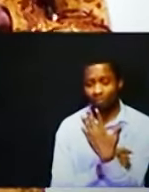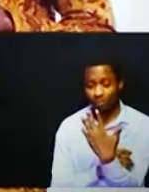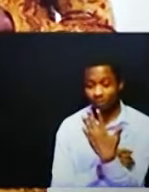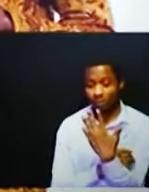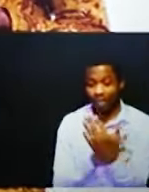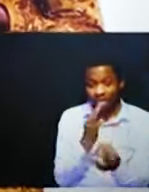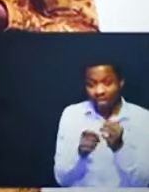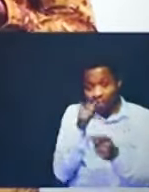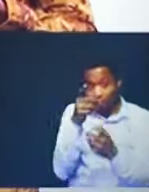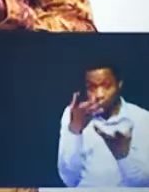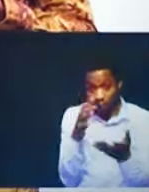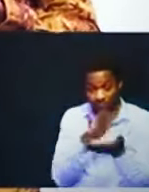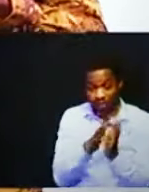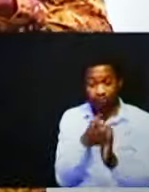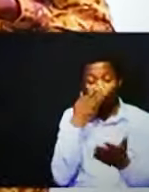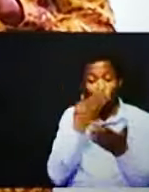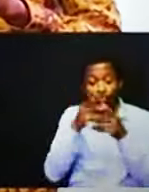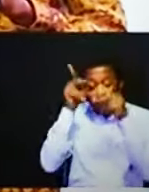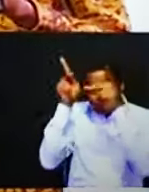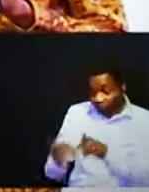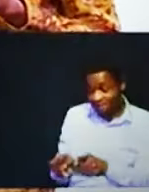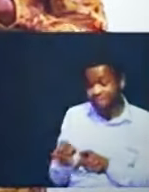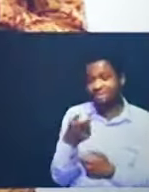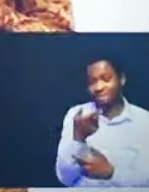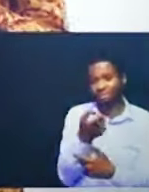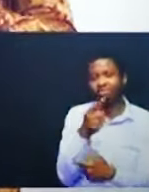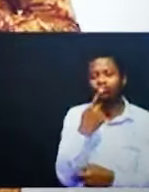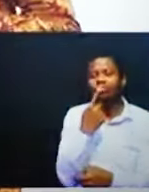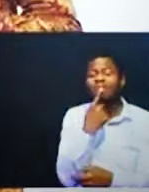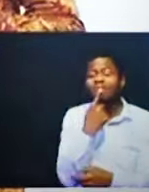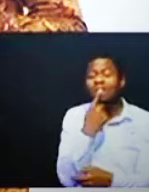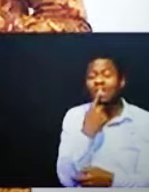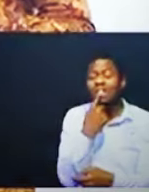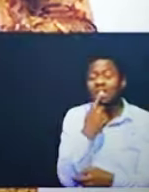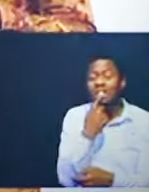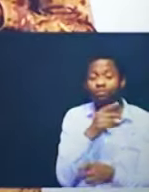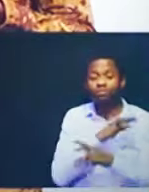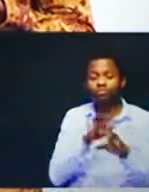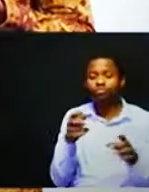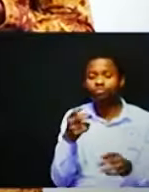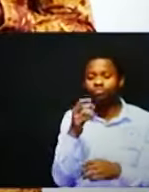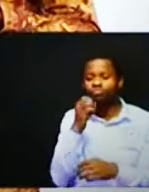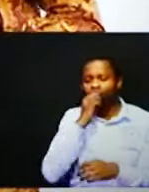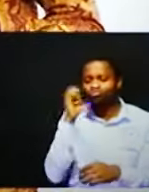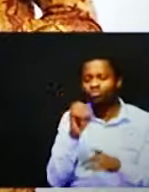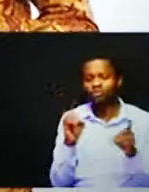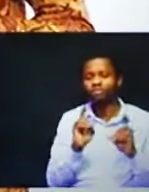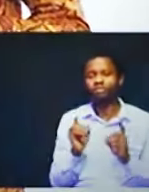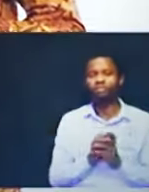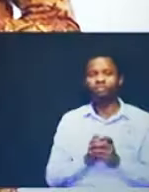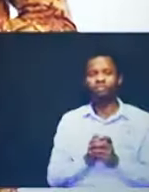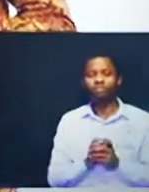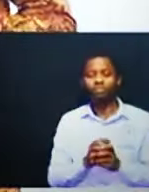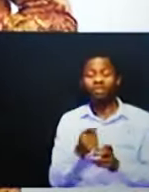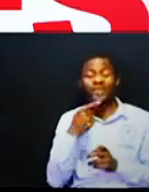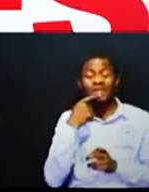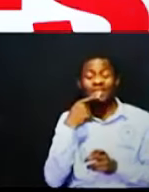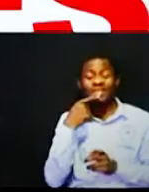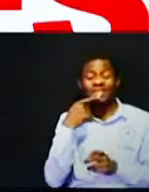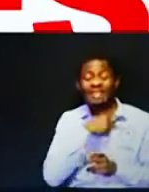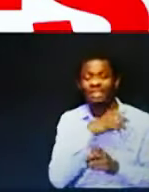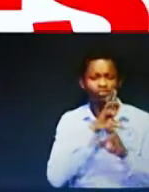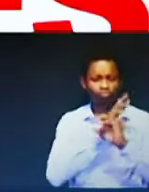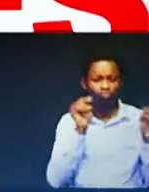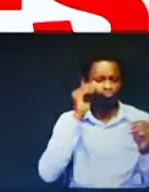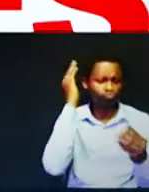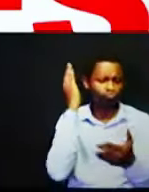as a good fellow, so opes wo hunu se wo ye ni papa pa. Keep your tongue from evil. Pomodia and your lips from telling lies.